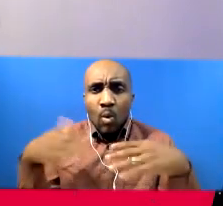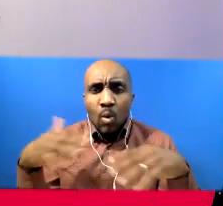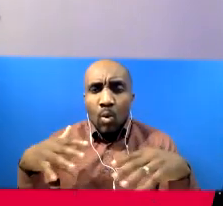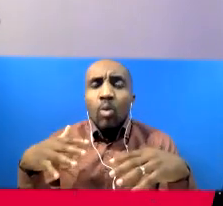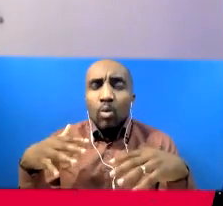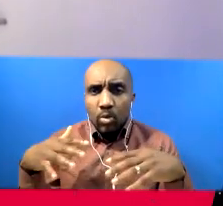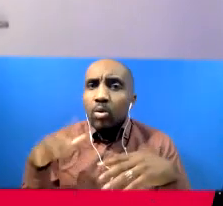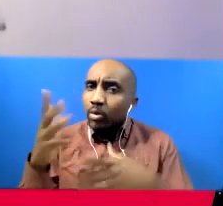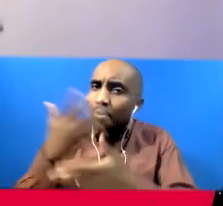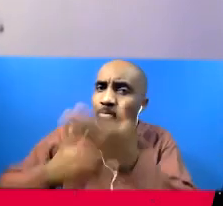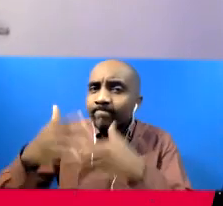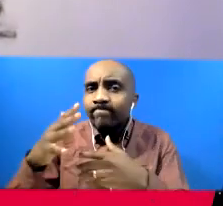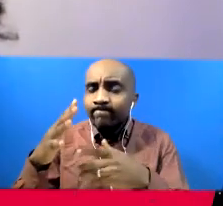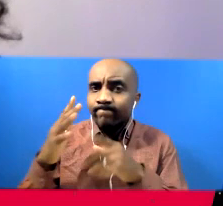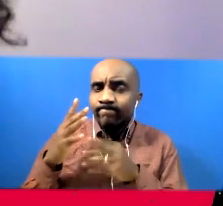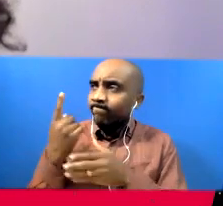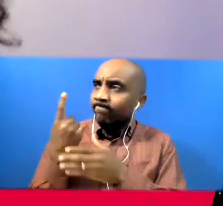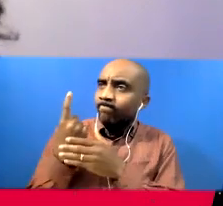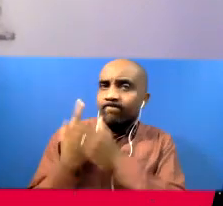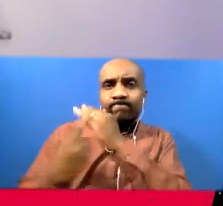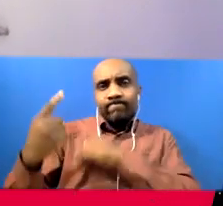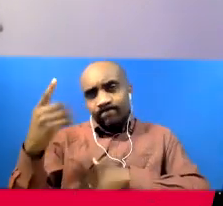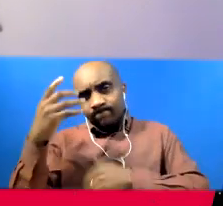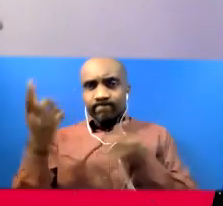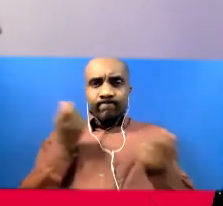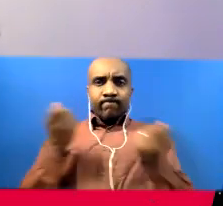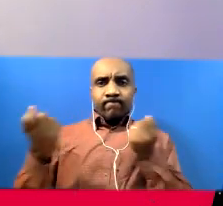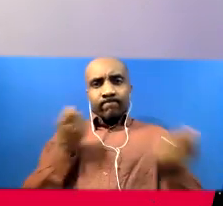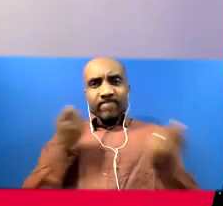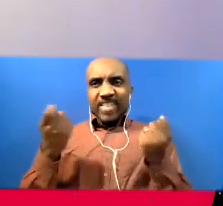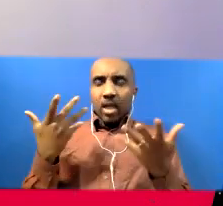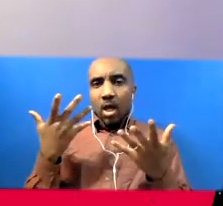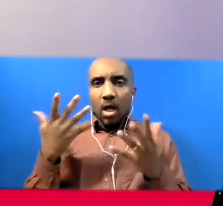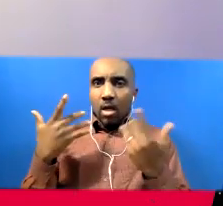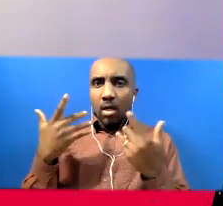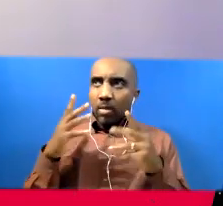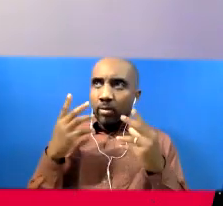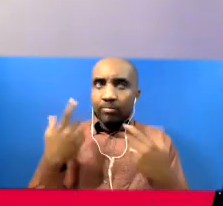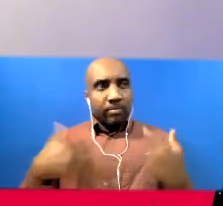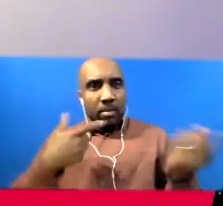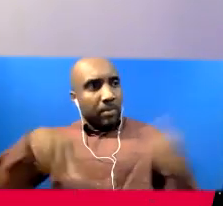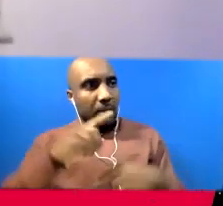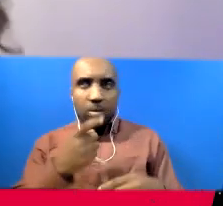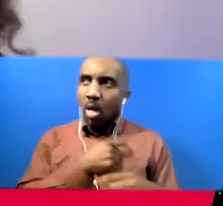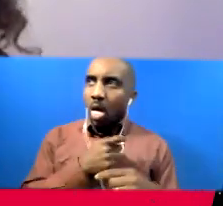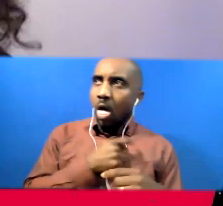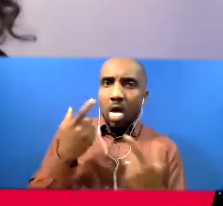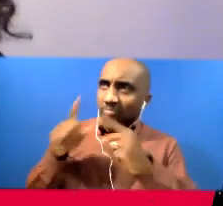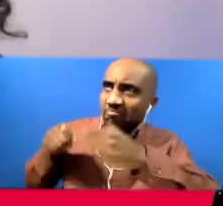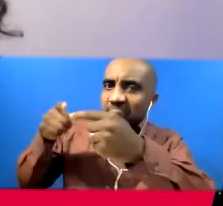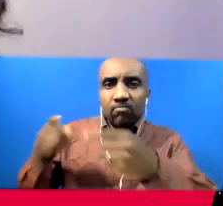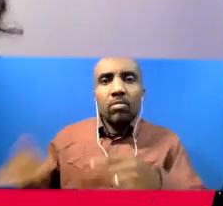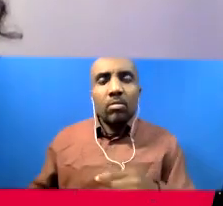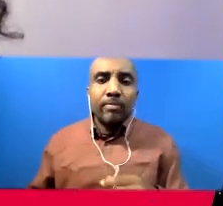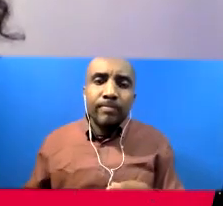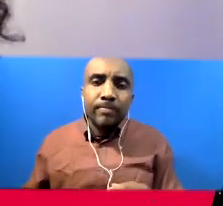you mentioned of dictators not liking to be called out is entirely true because, you know, when I was doing my little research before